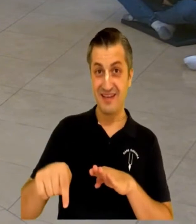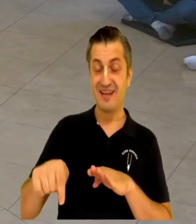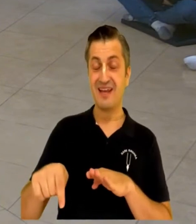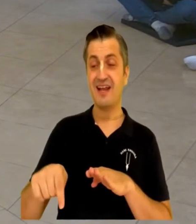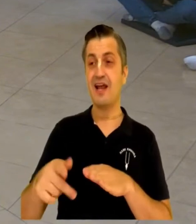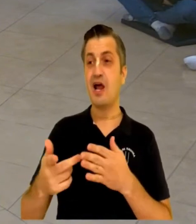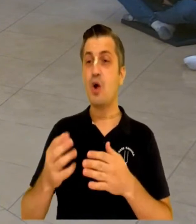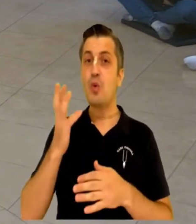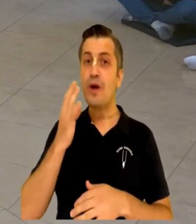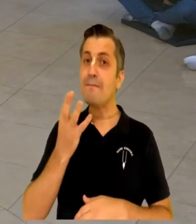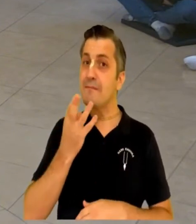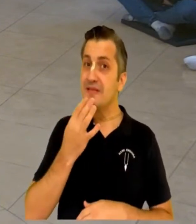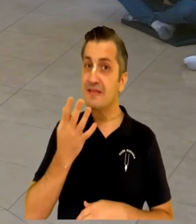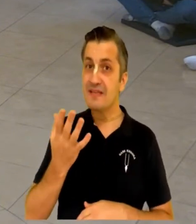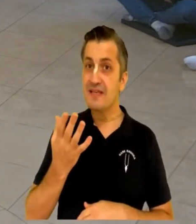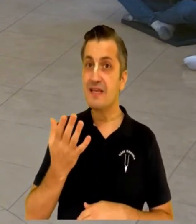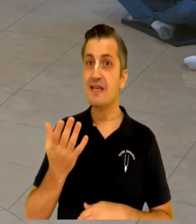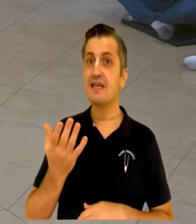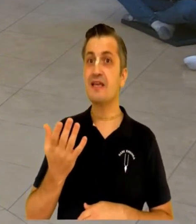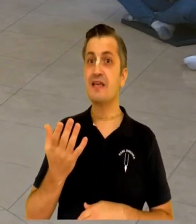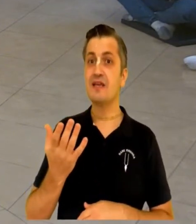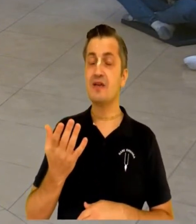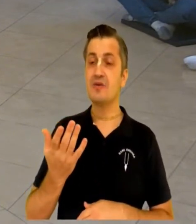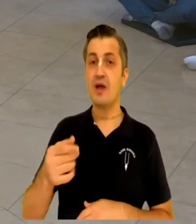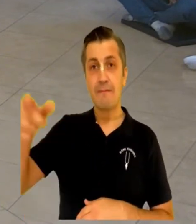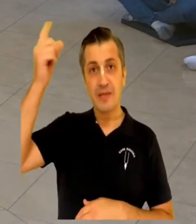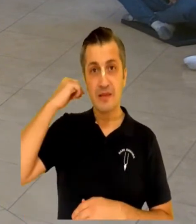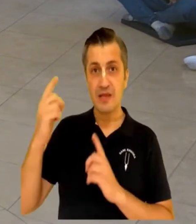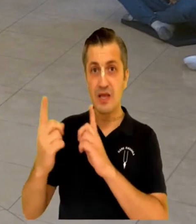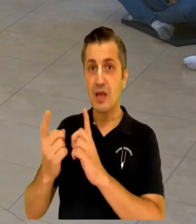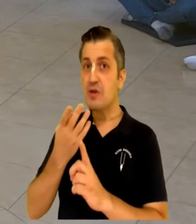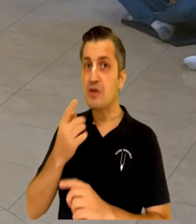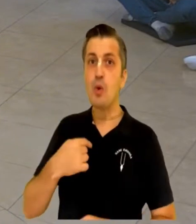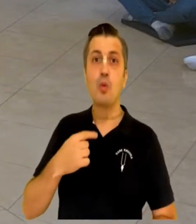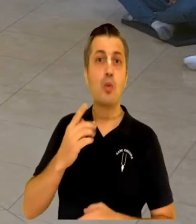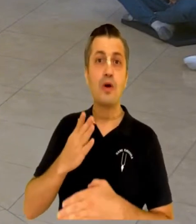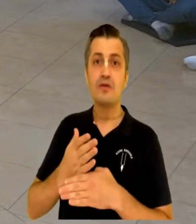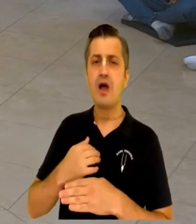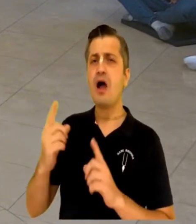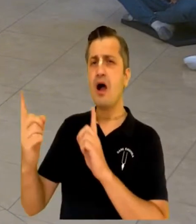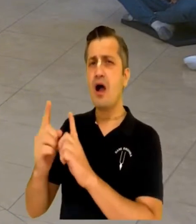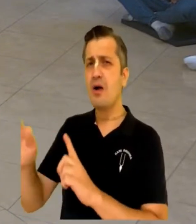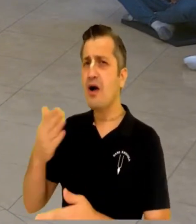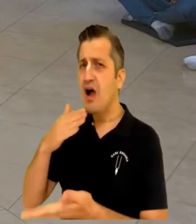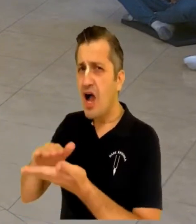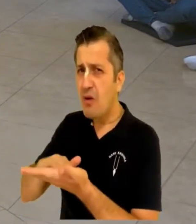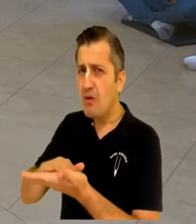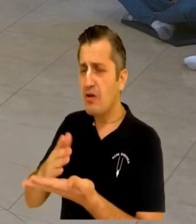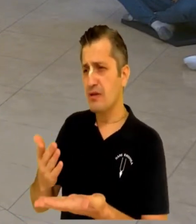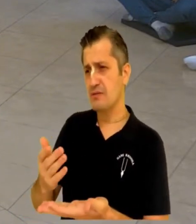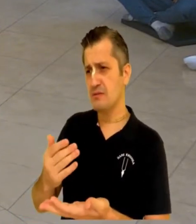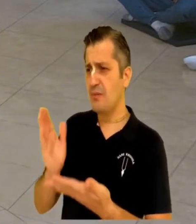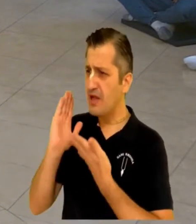other devotees, we want to make up for it, right? We want to apologize to that person. We want to maybe do some service for them.